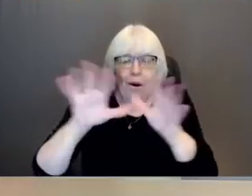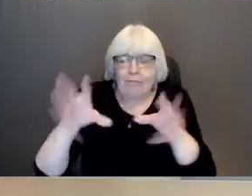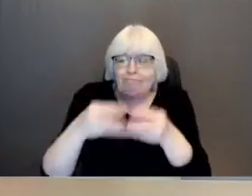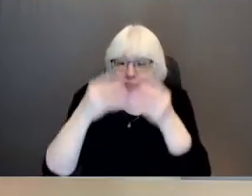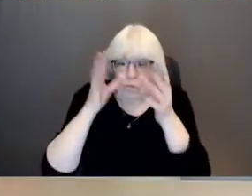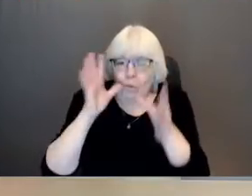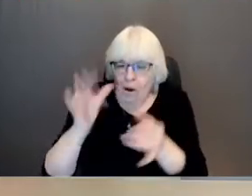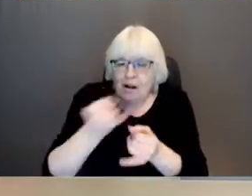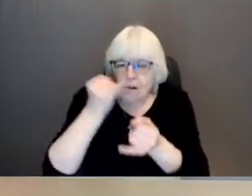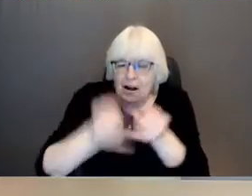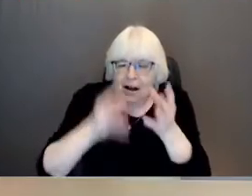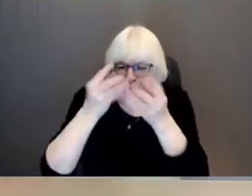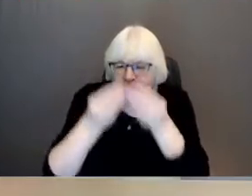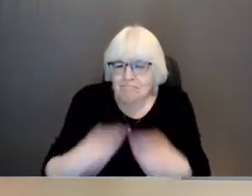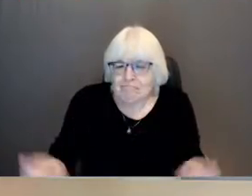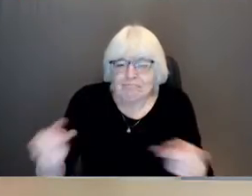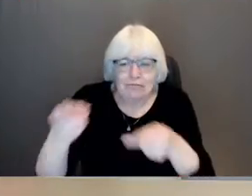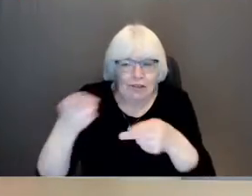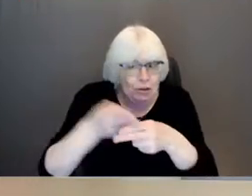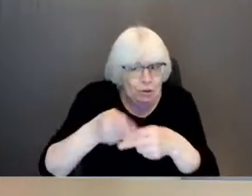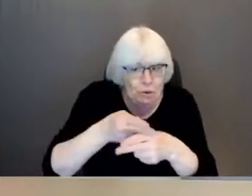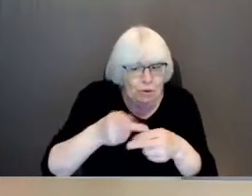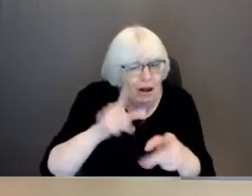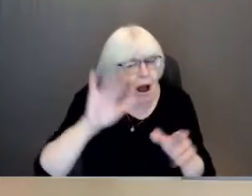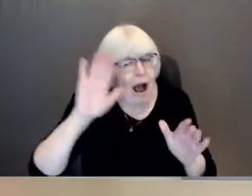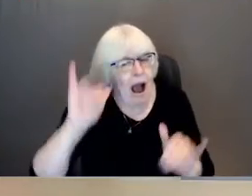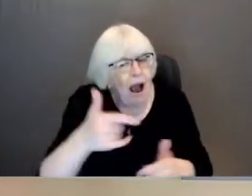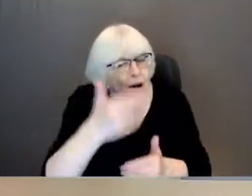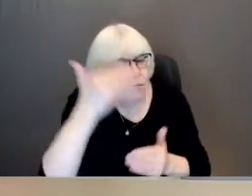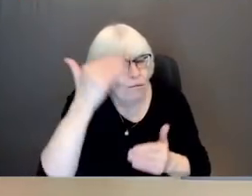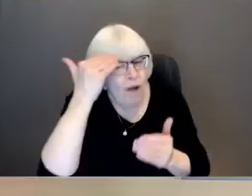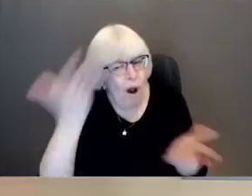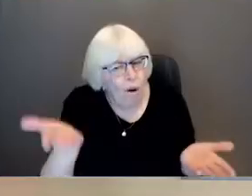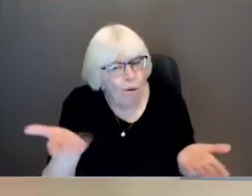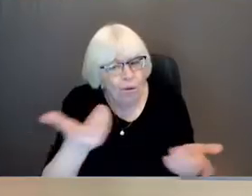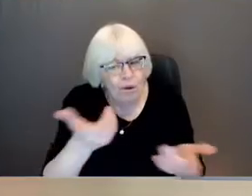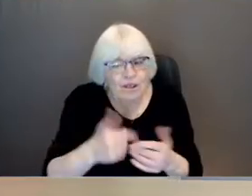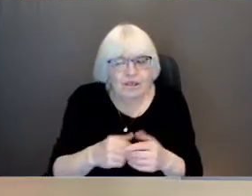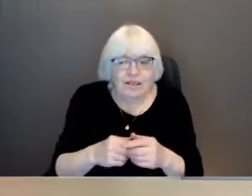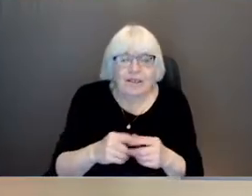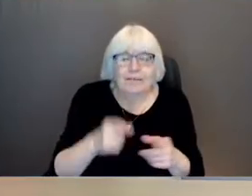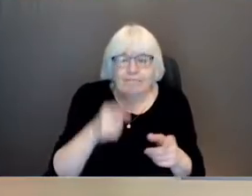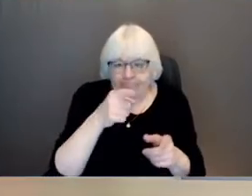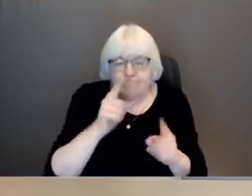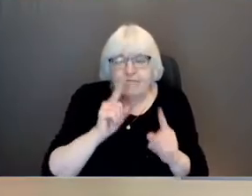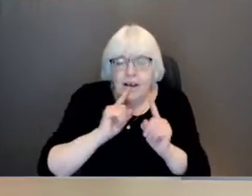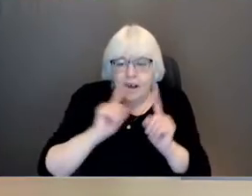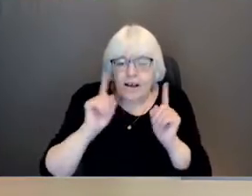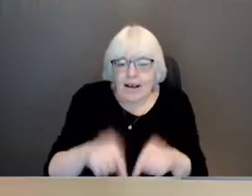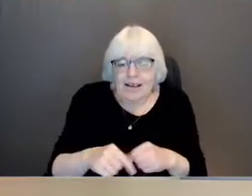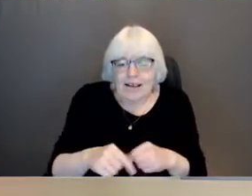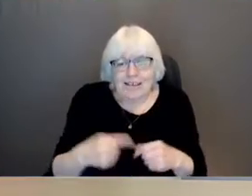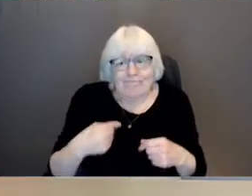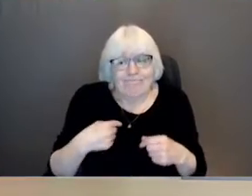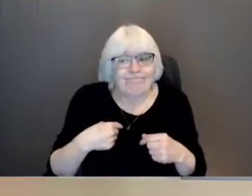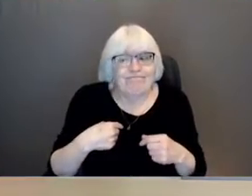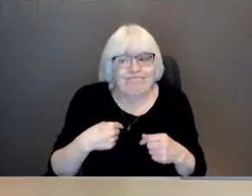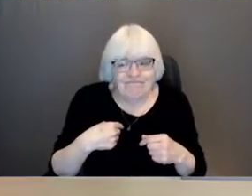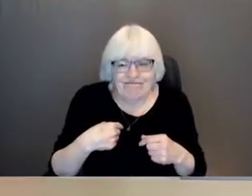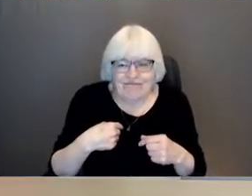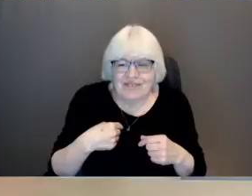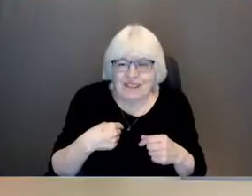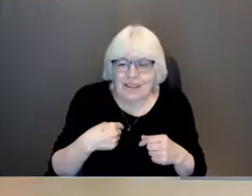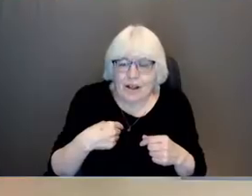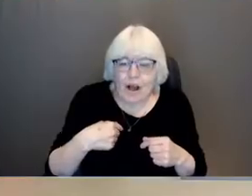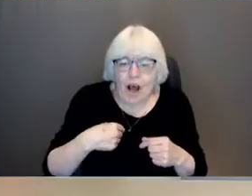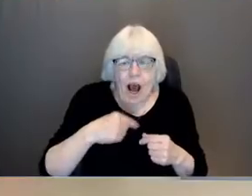and what we've learned in other pandemics in the last 100 years. It's based on